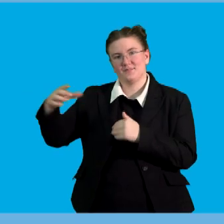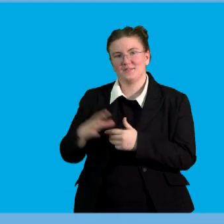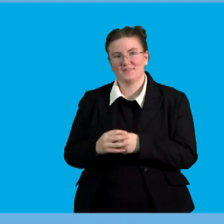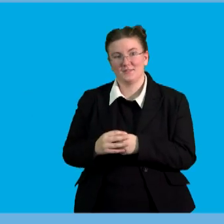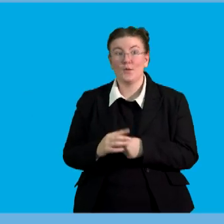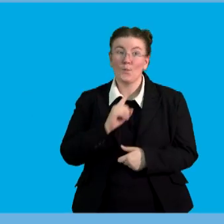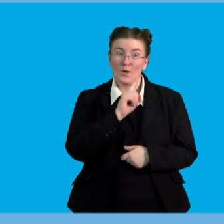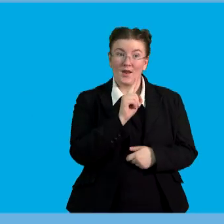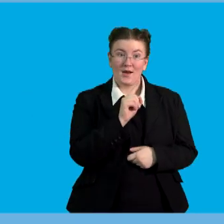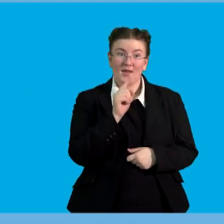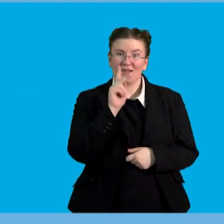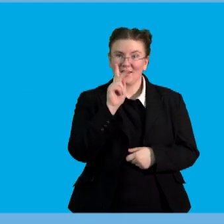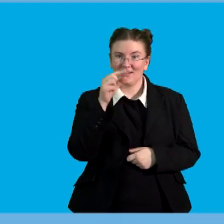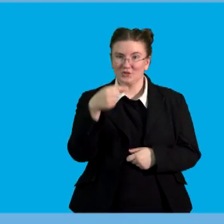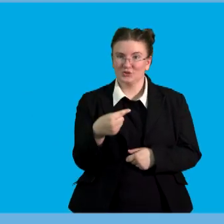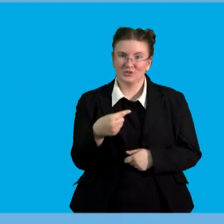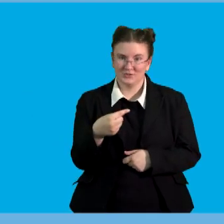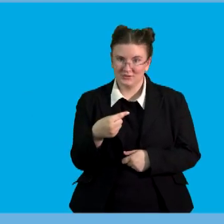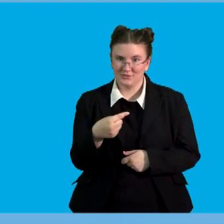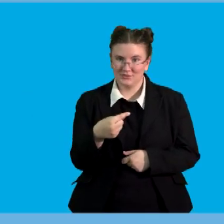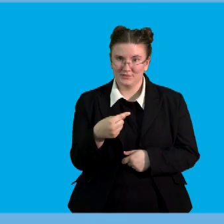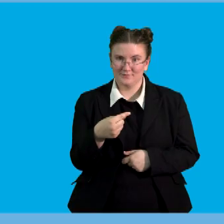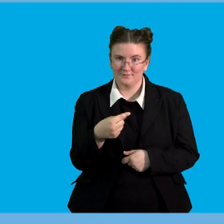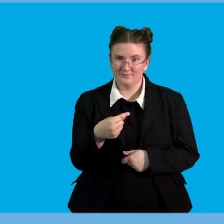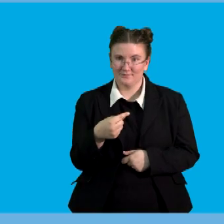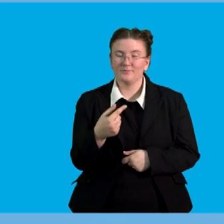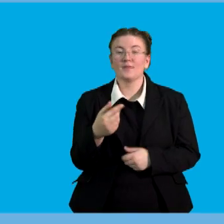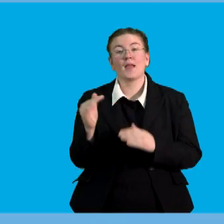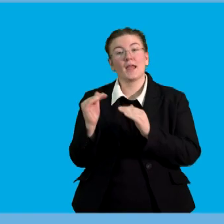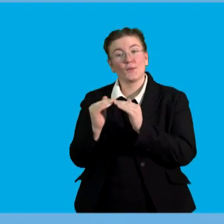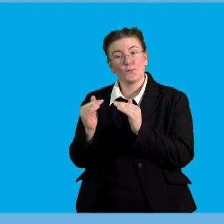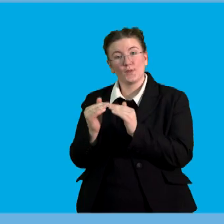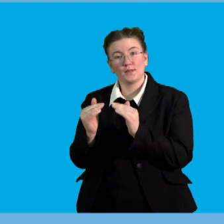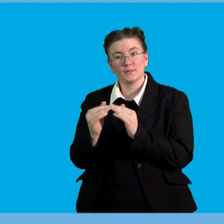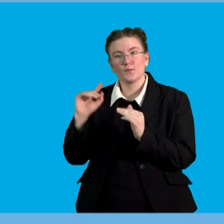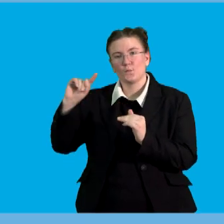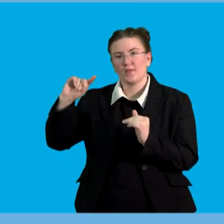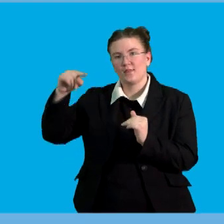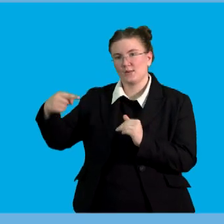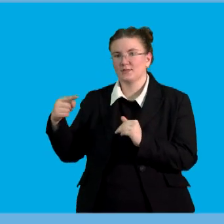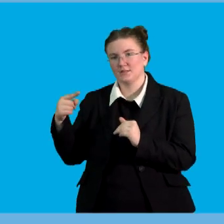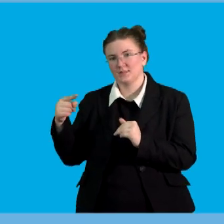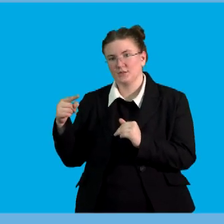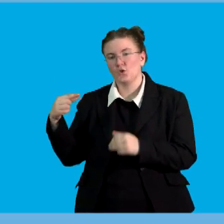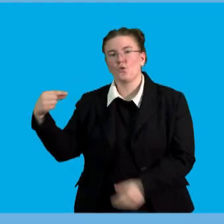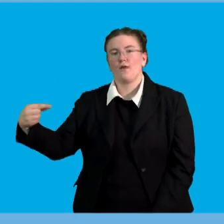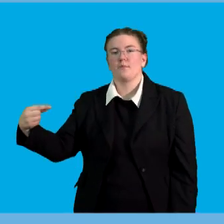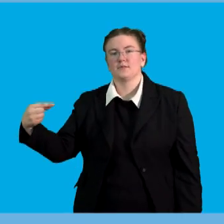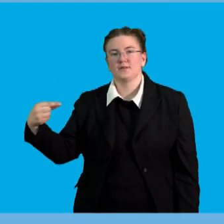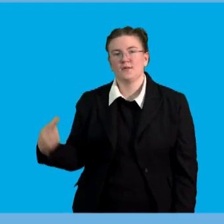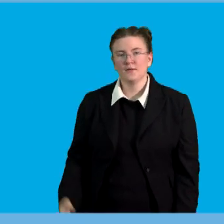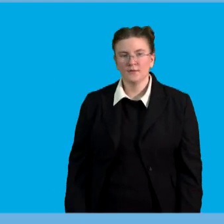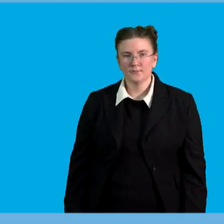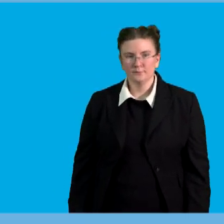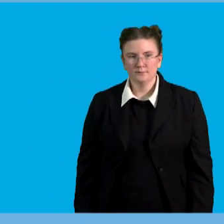1,000 grams. So 1 kg, as we have said, that is going to be equals to 1,000